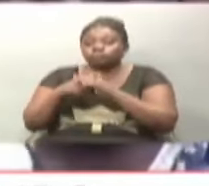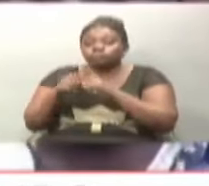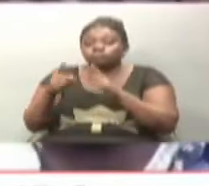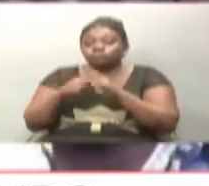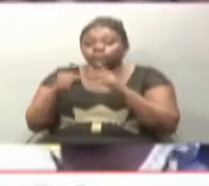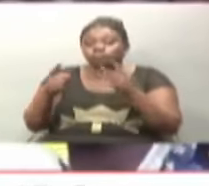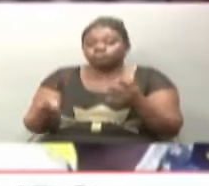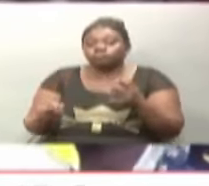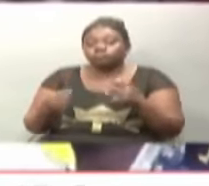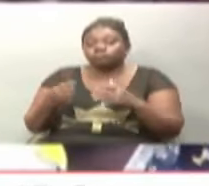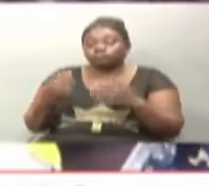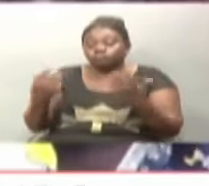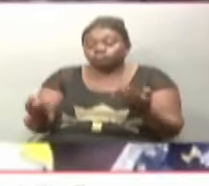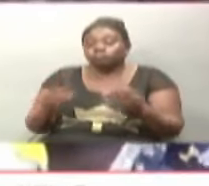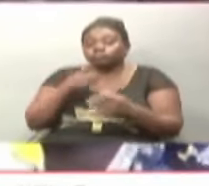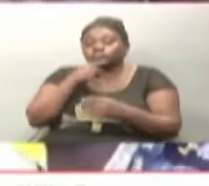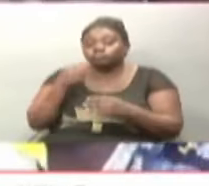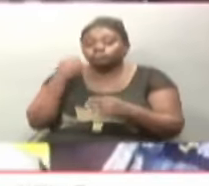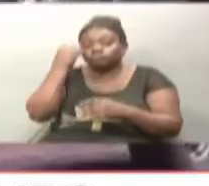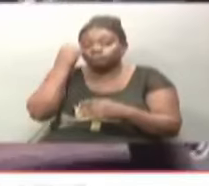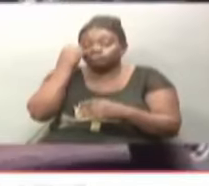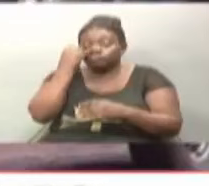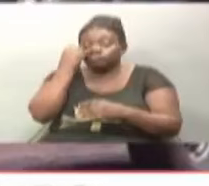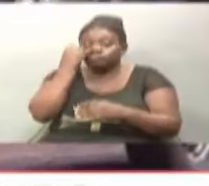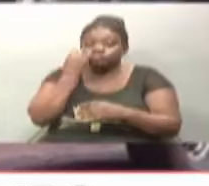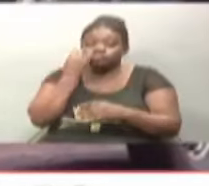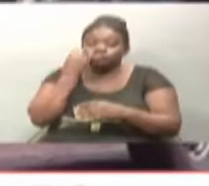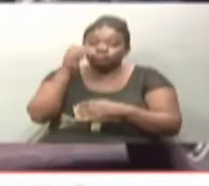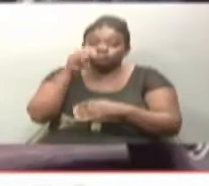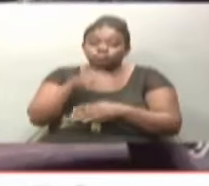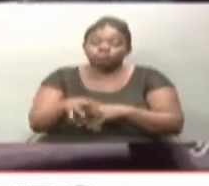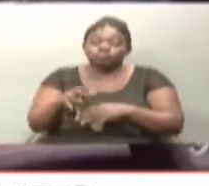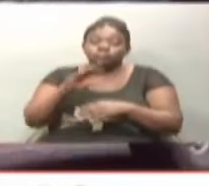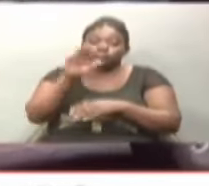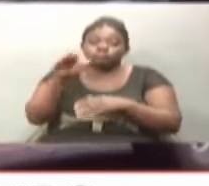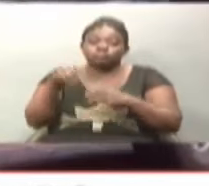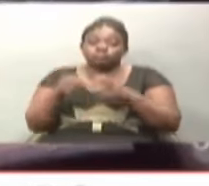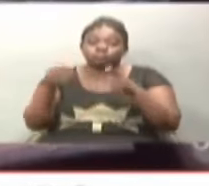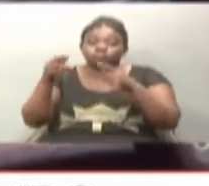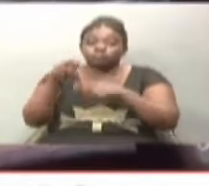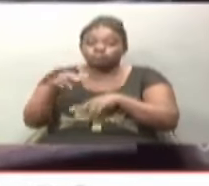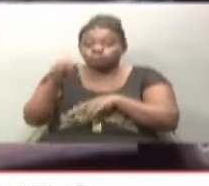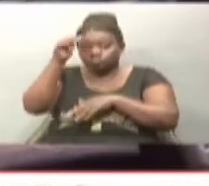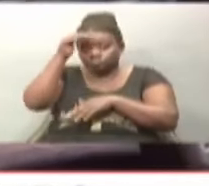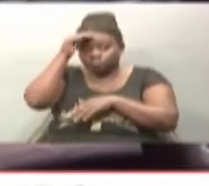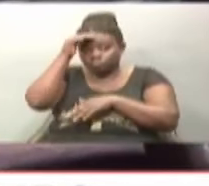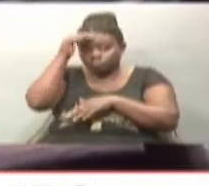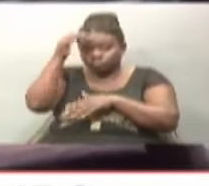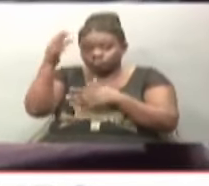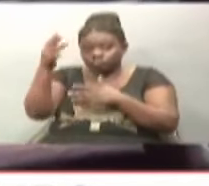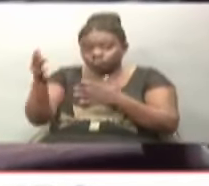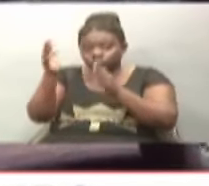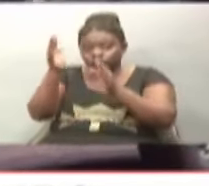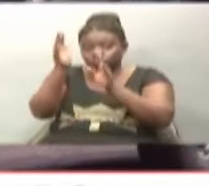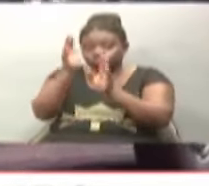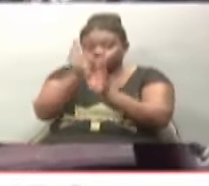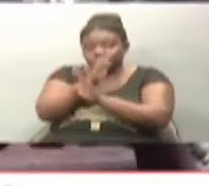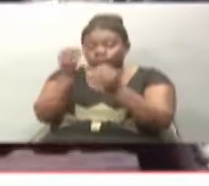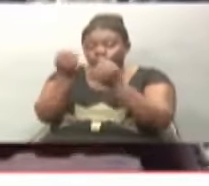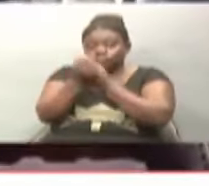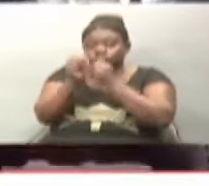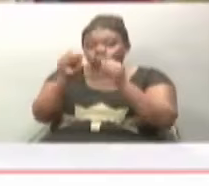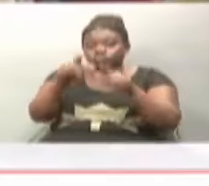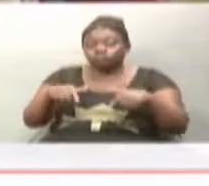basaja bakambe ni bajja ne baluma polisi wanu bakira bino bigenda maaso nga basirikale ku polisi eno bekukumye okutaasa